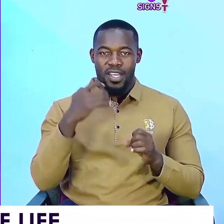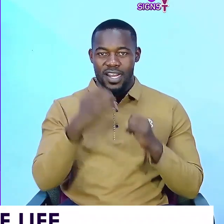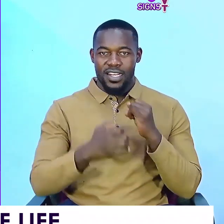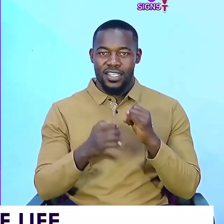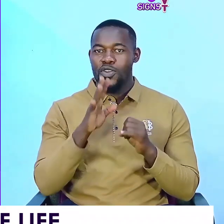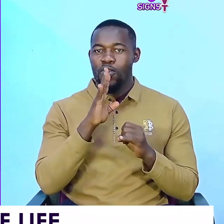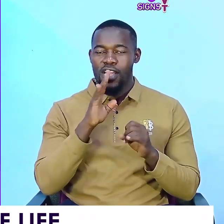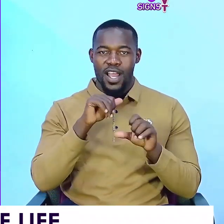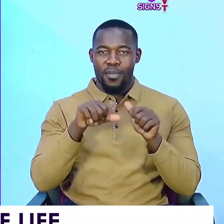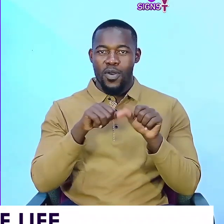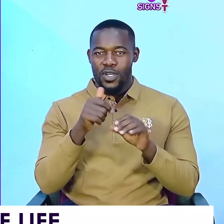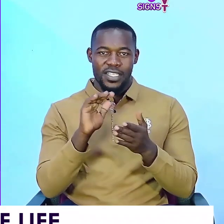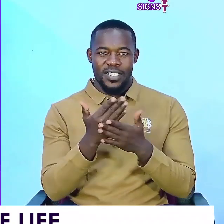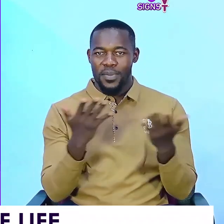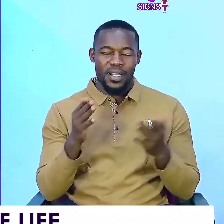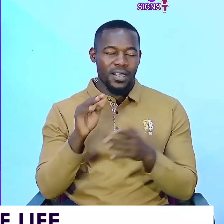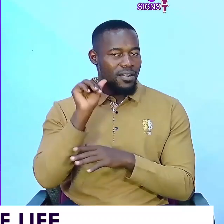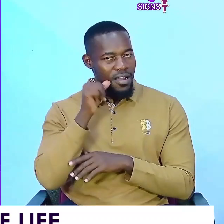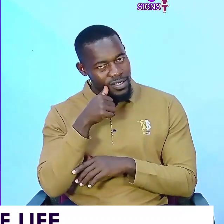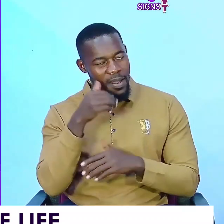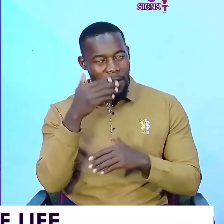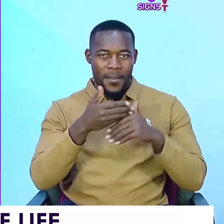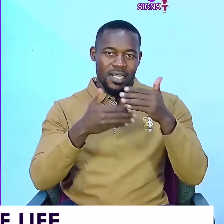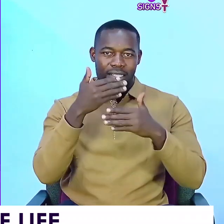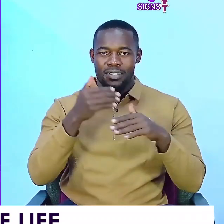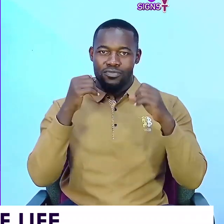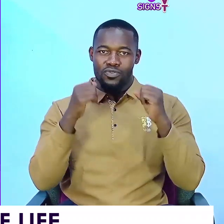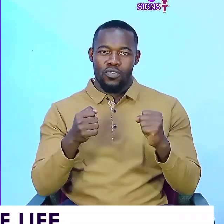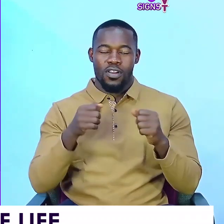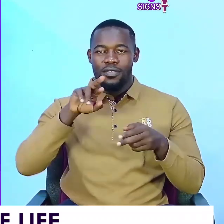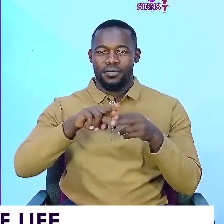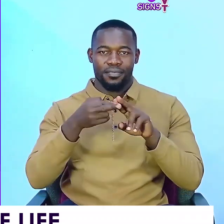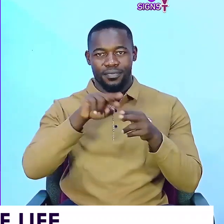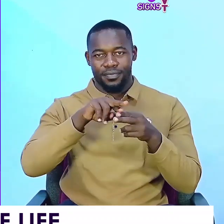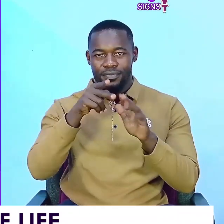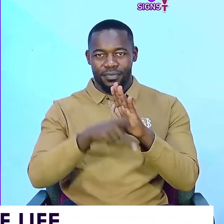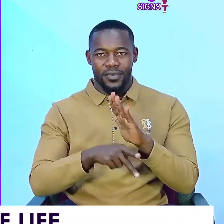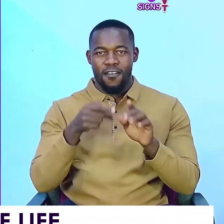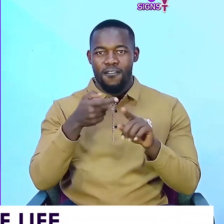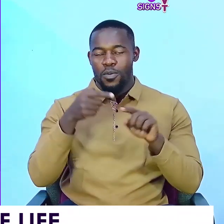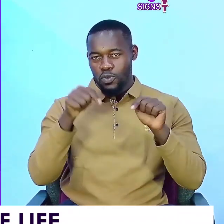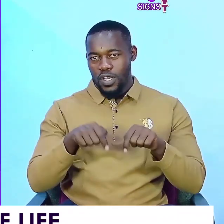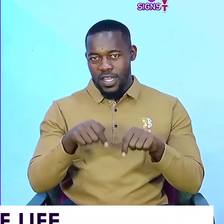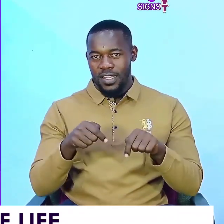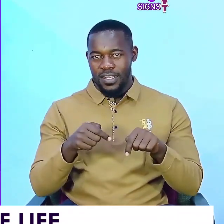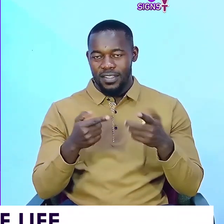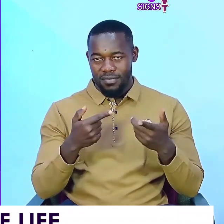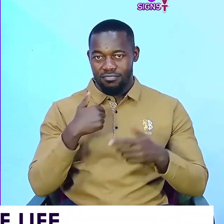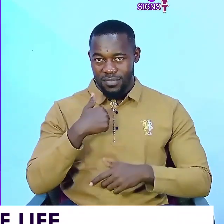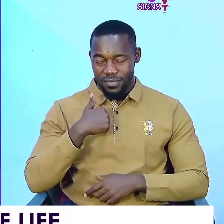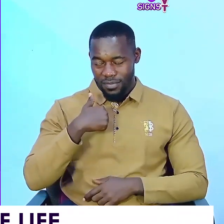about something that will interest you, building sustainable relationships. From today, I'm going to put on this cap, this